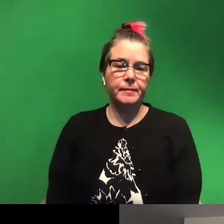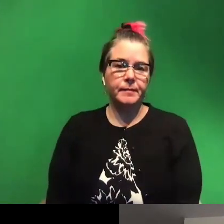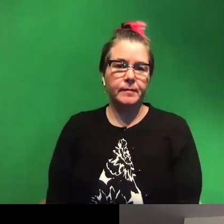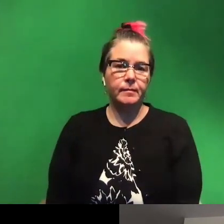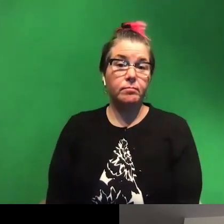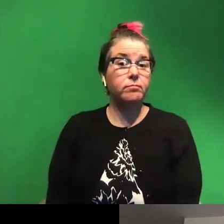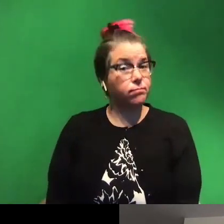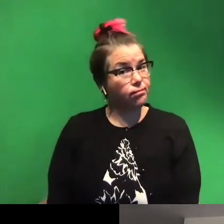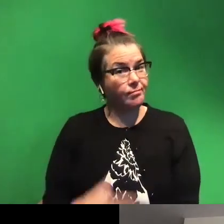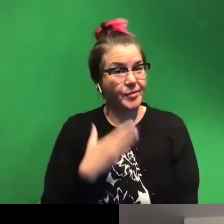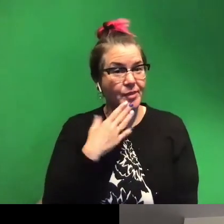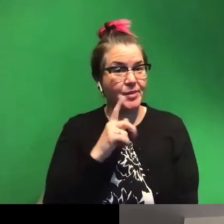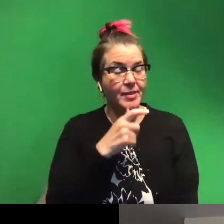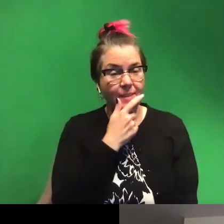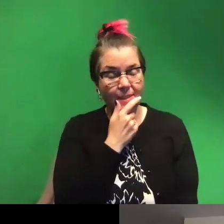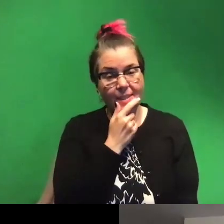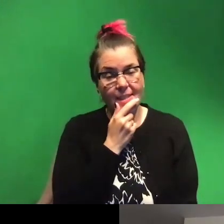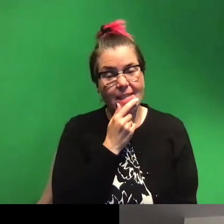Oh, good questions. I